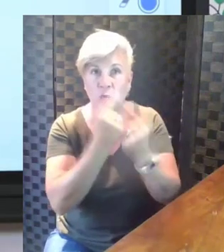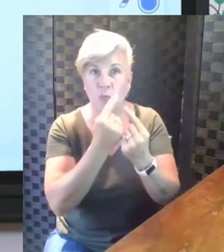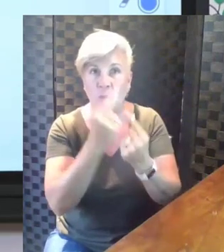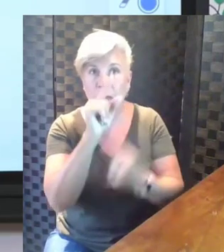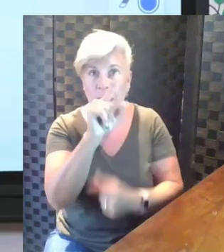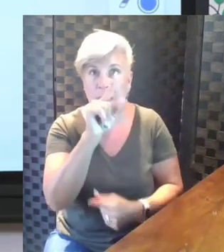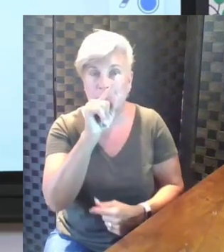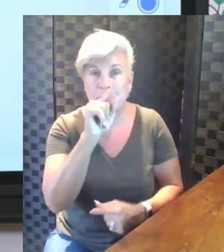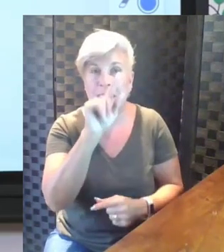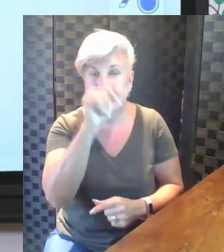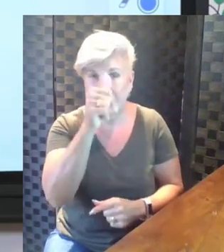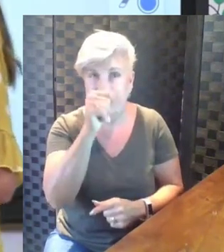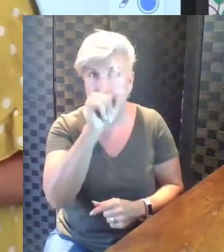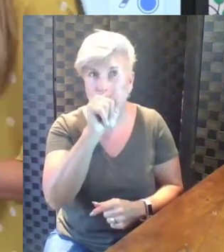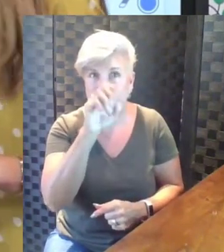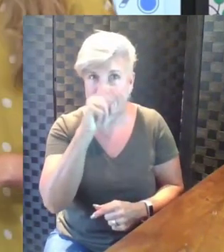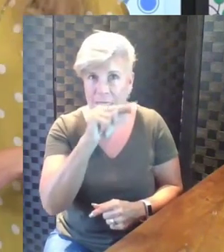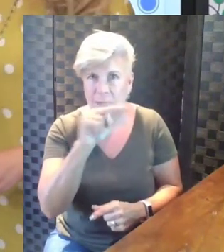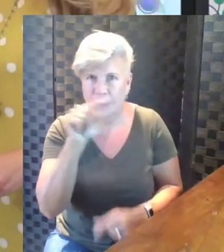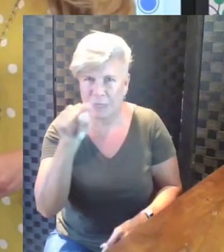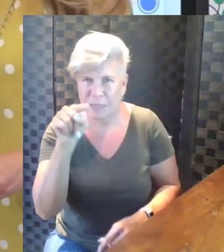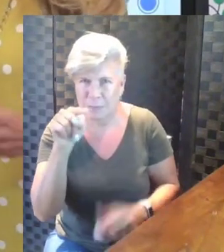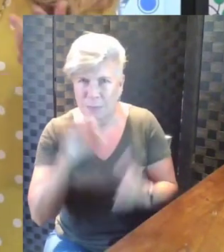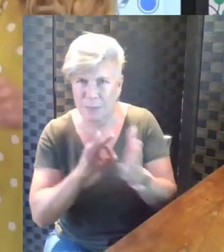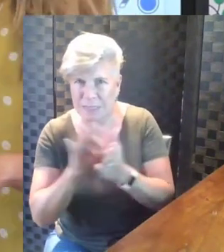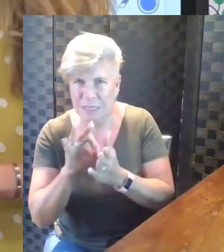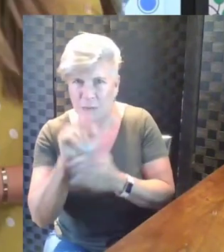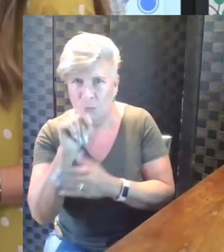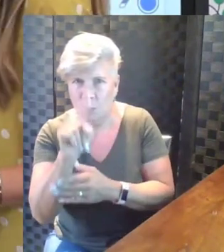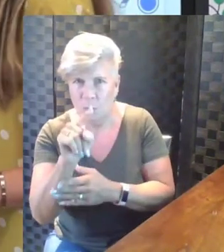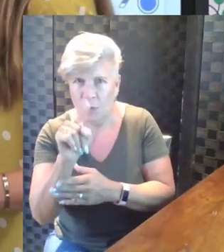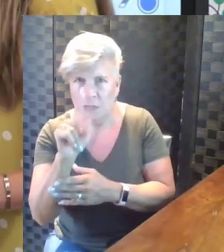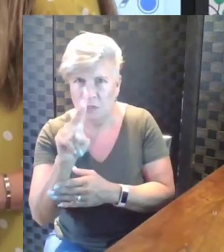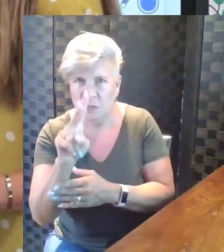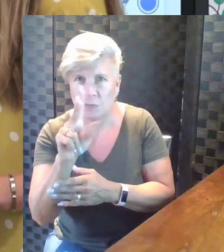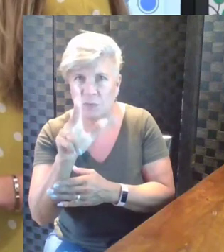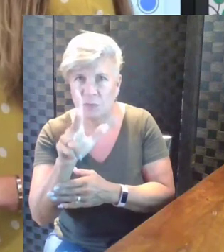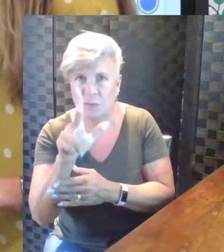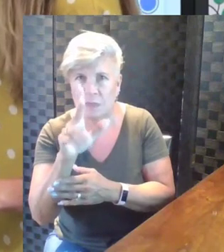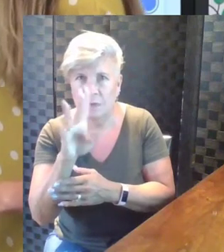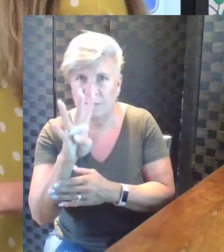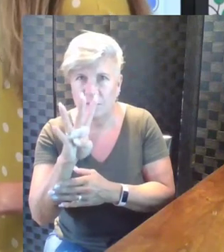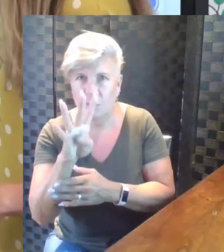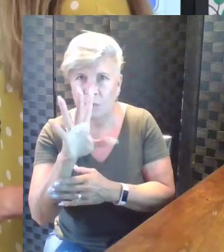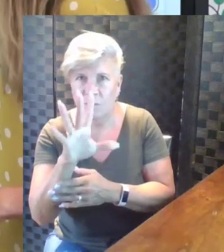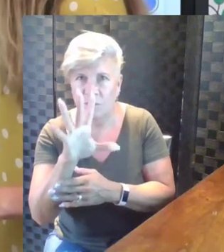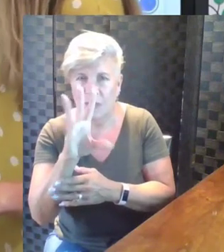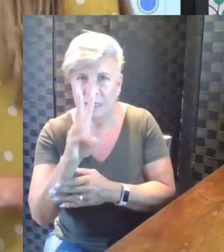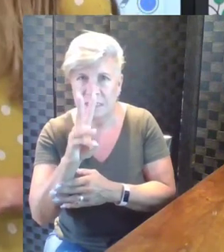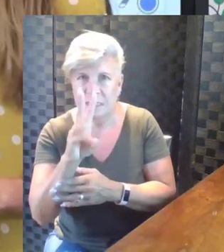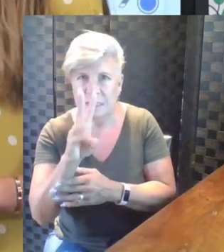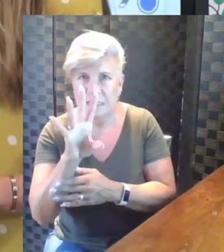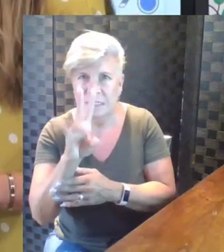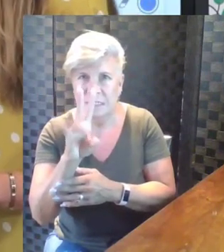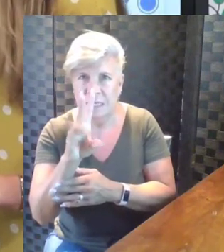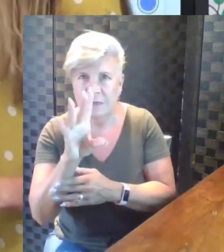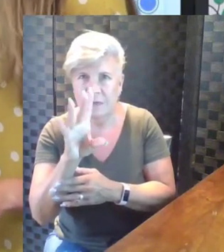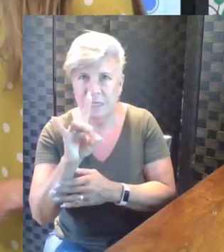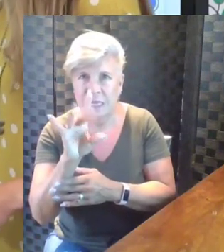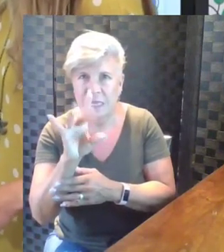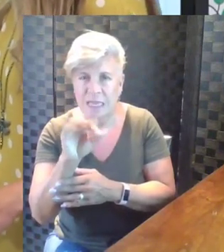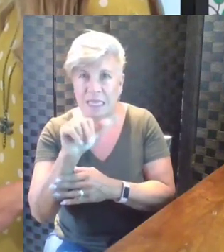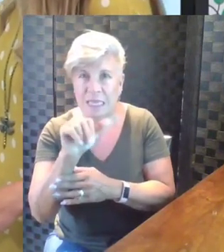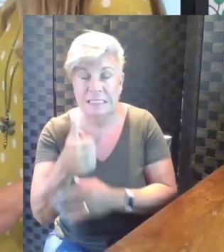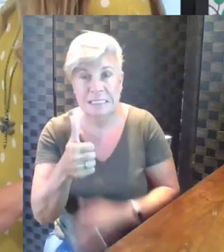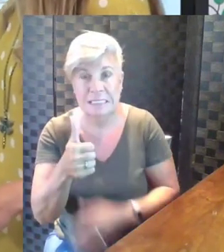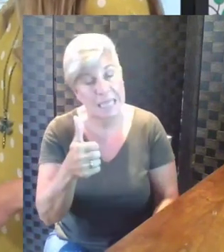that this is 10. But when I go over here to count my ones, let's count them. 1, 2, 3, 4, 5, 6,